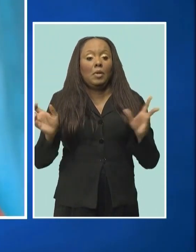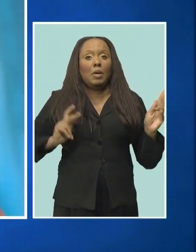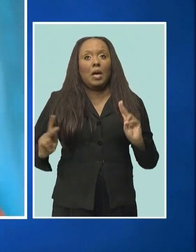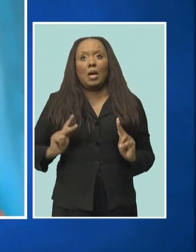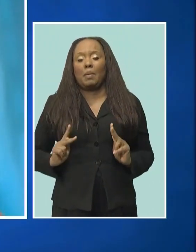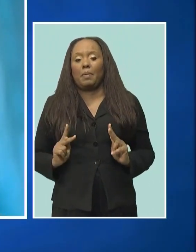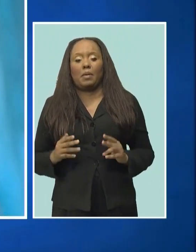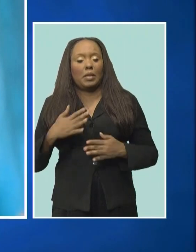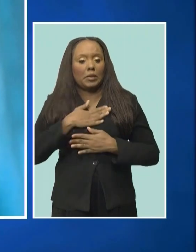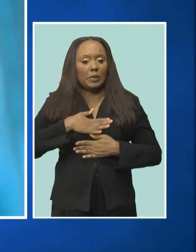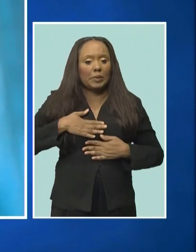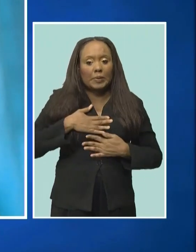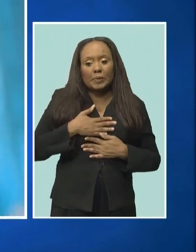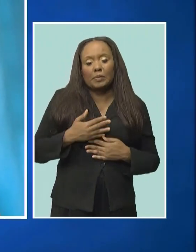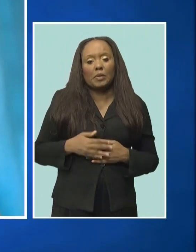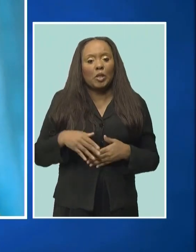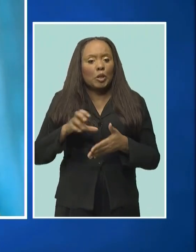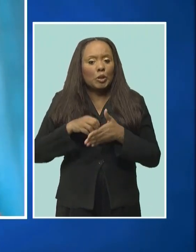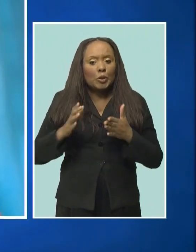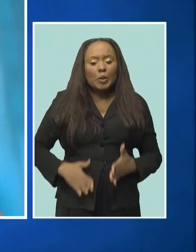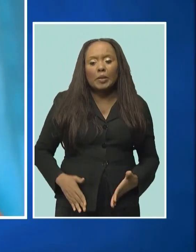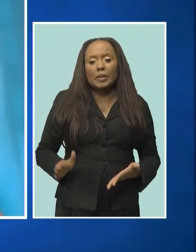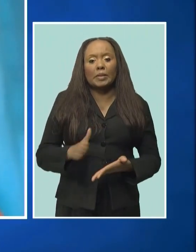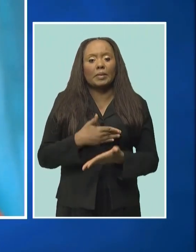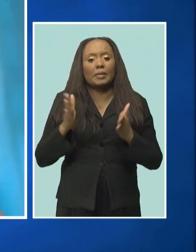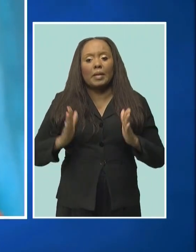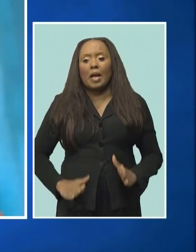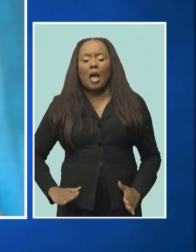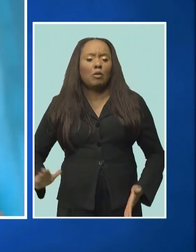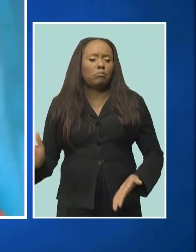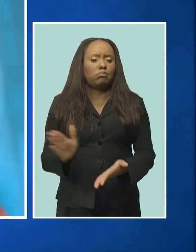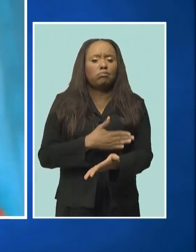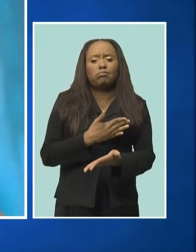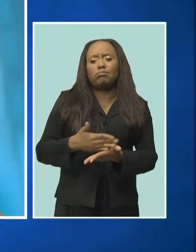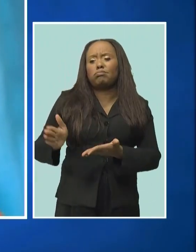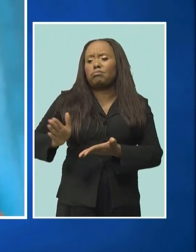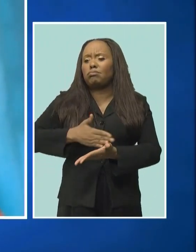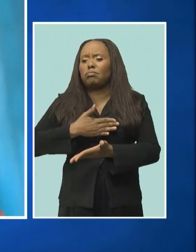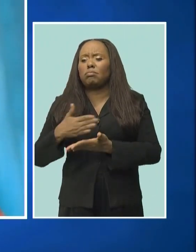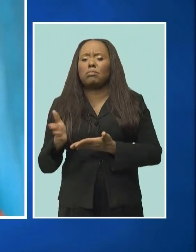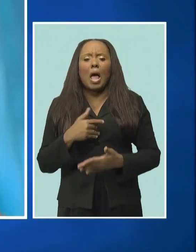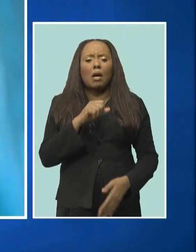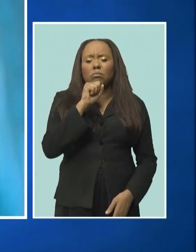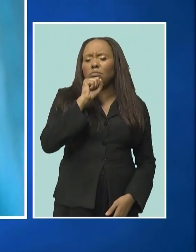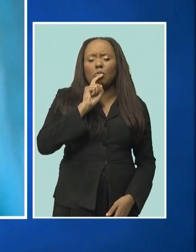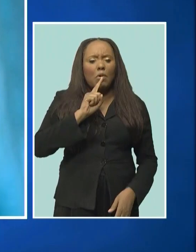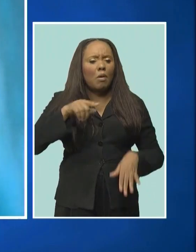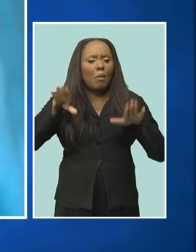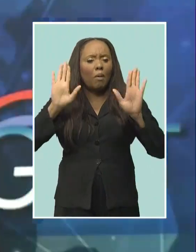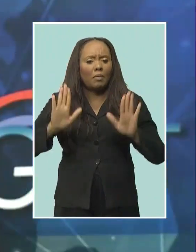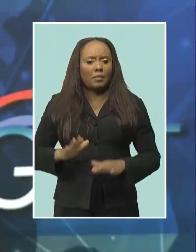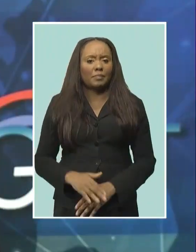The students and contestants performed their hearts out, and it's going great, man.